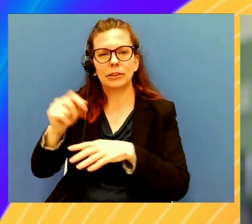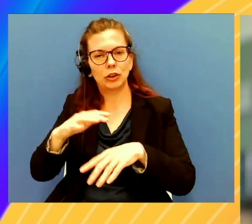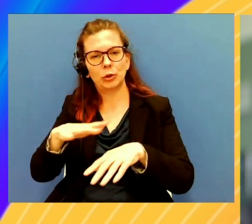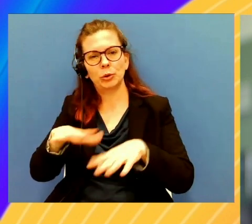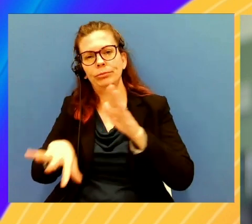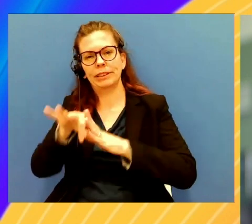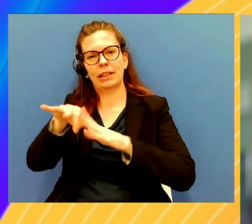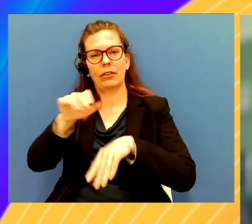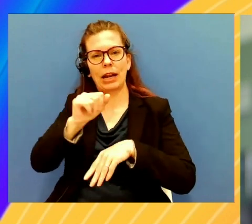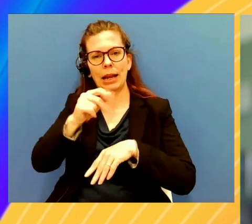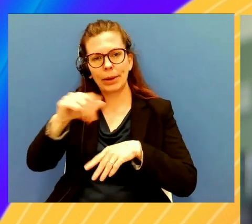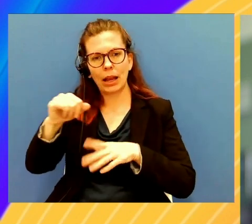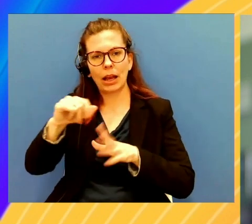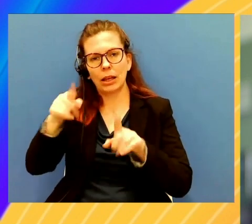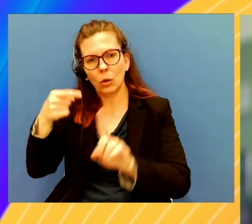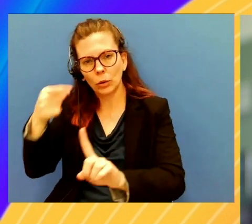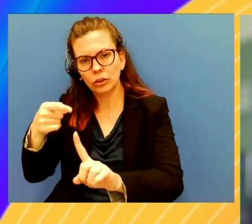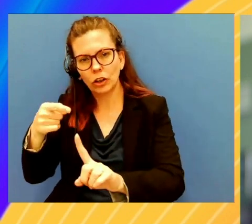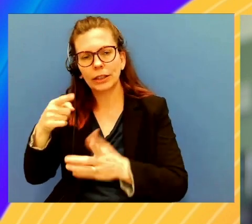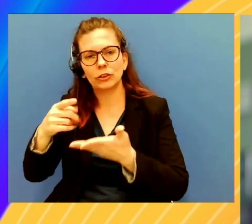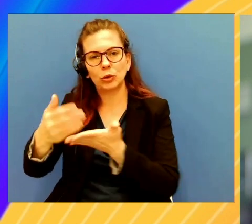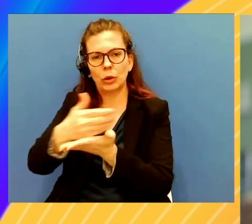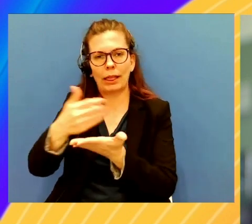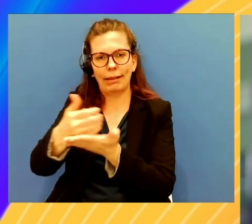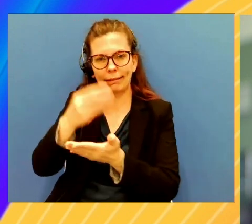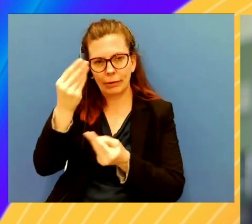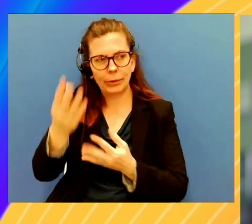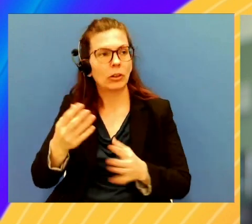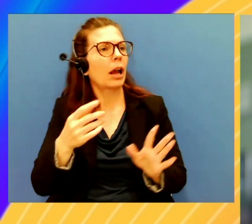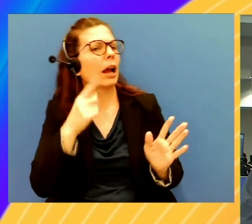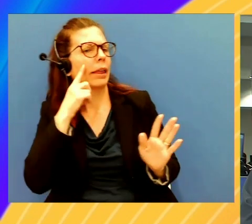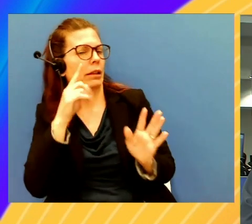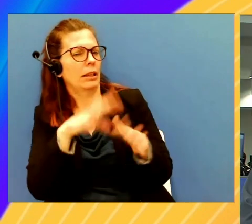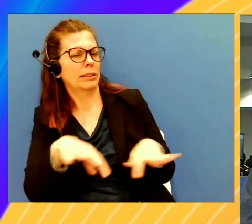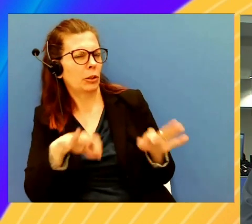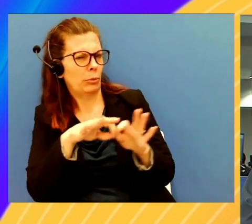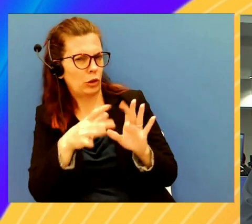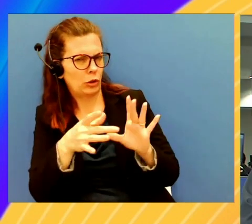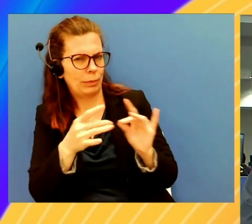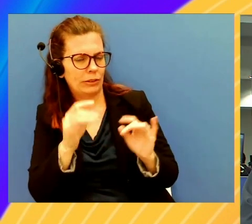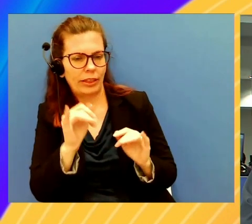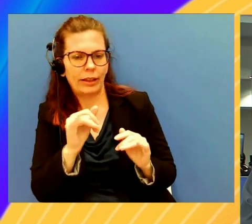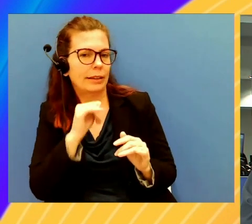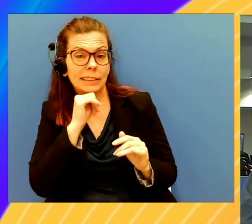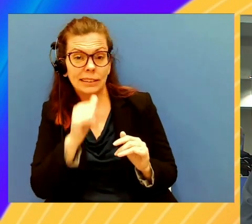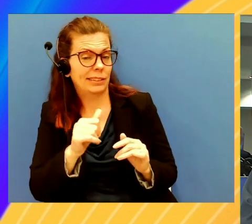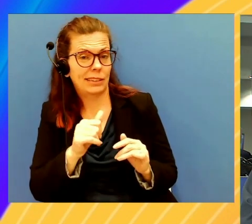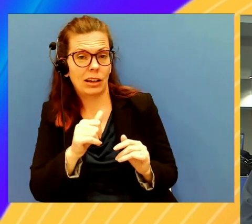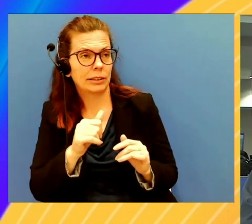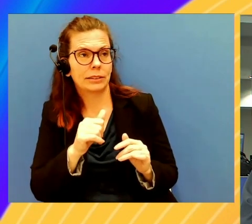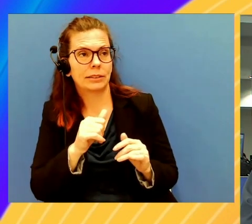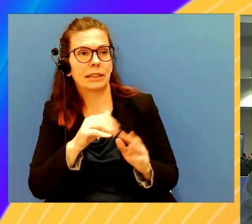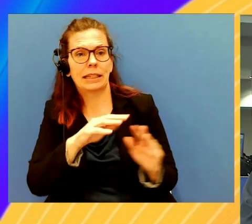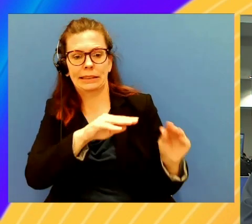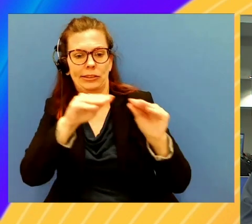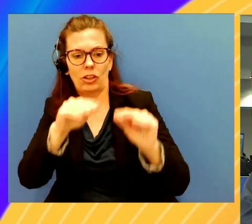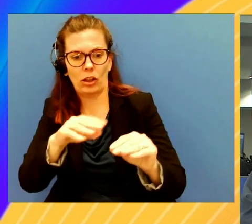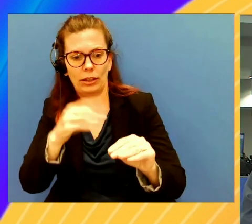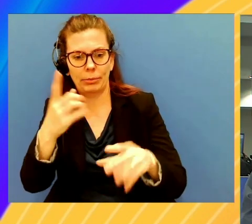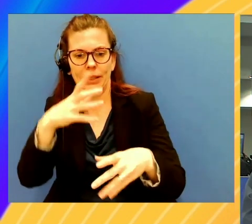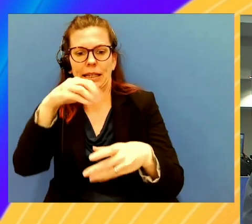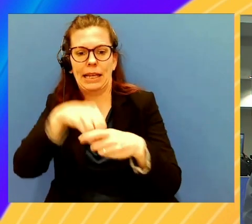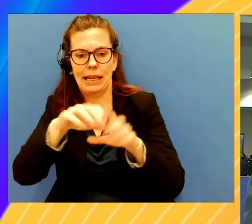the targets. And I think that's important that you mentioned that it's not actually installing something within the